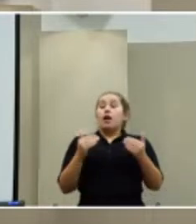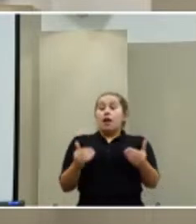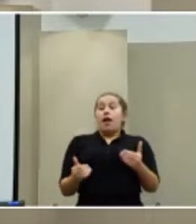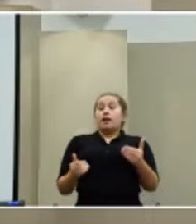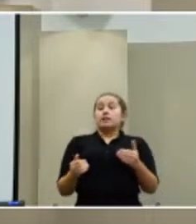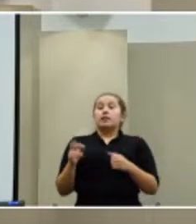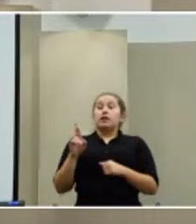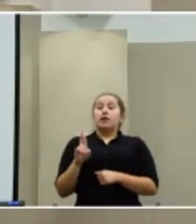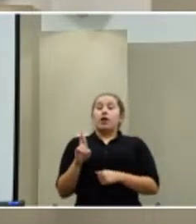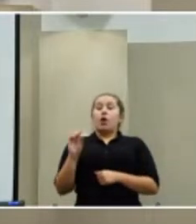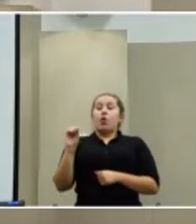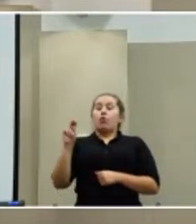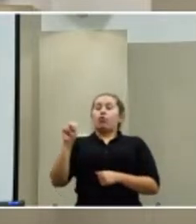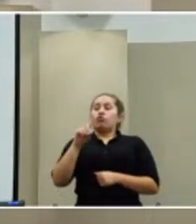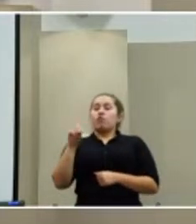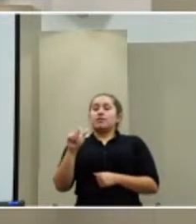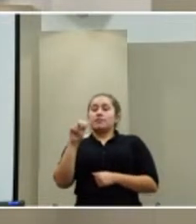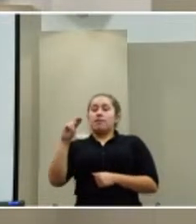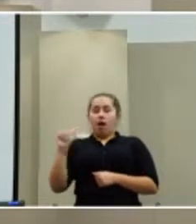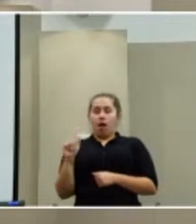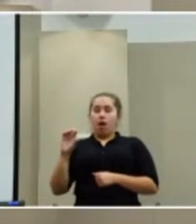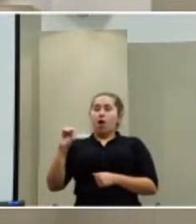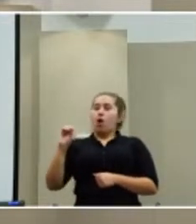Next, we have Rosanna Ortman.